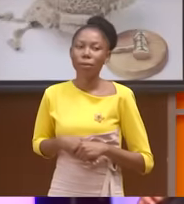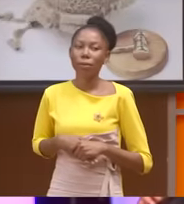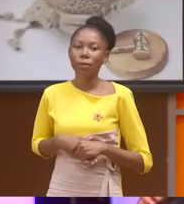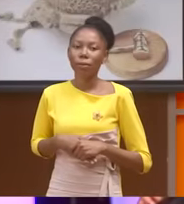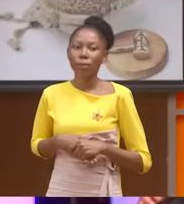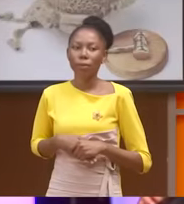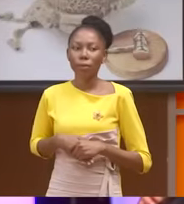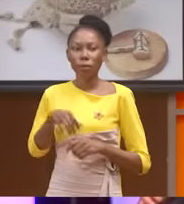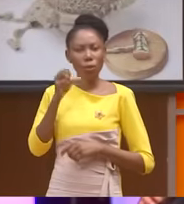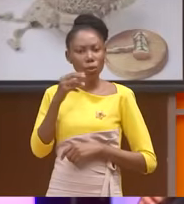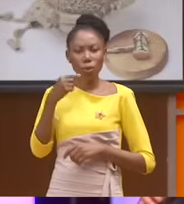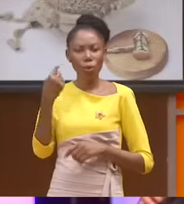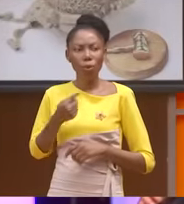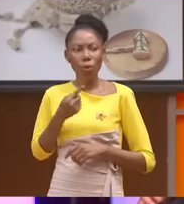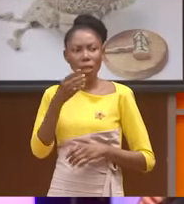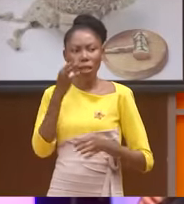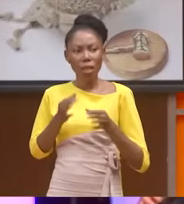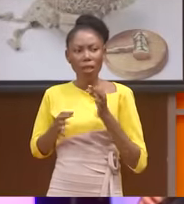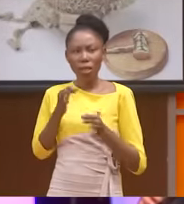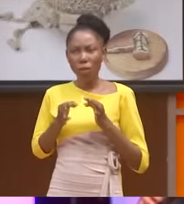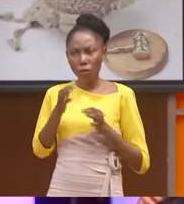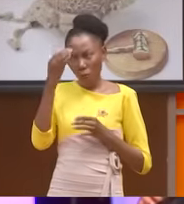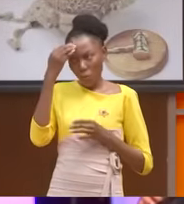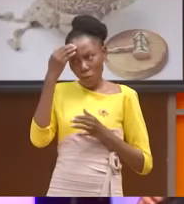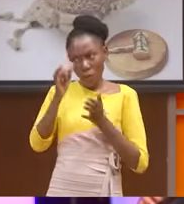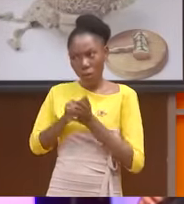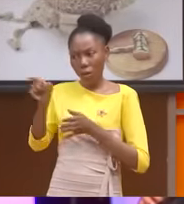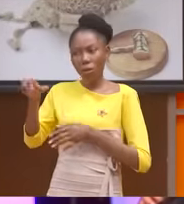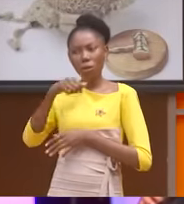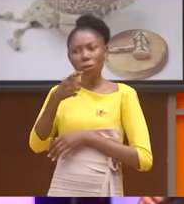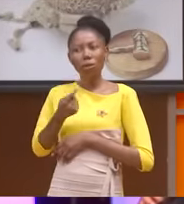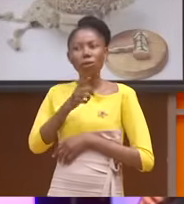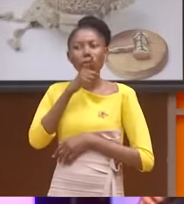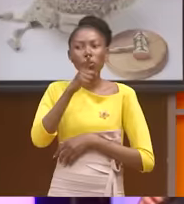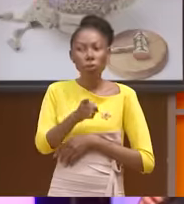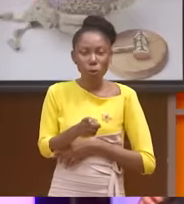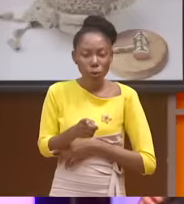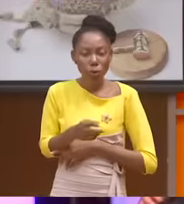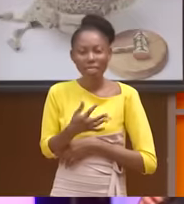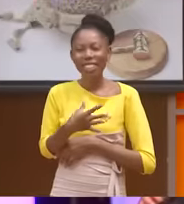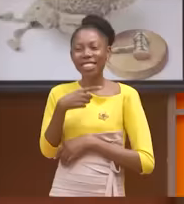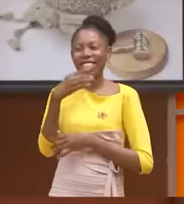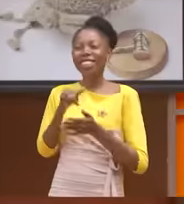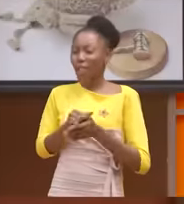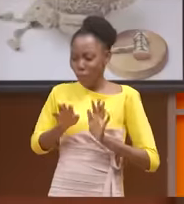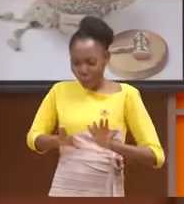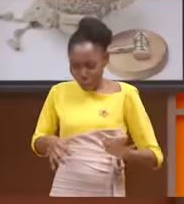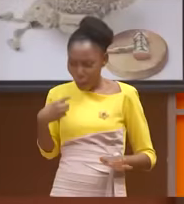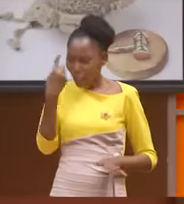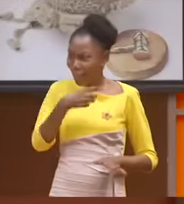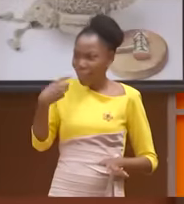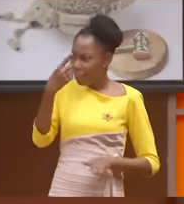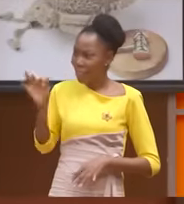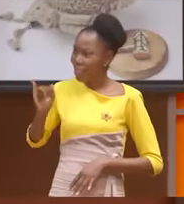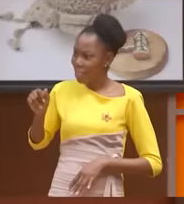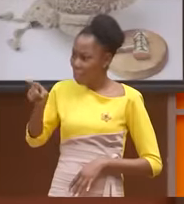access unless, to children. Unless you know he's not their biological father. They look exactly like him. So that's even why I'm